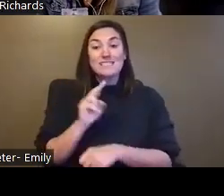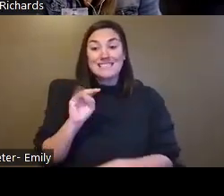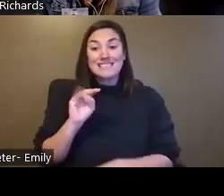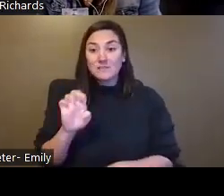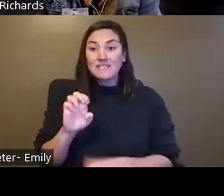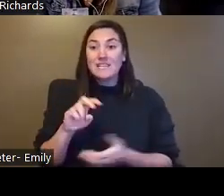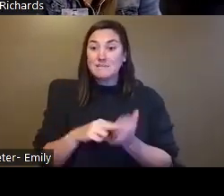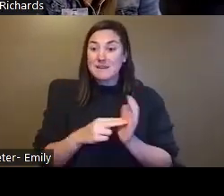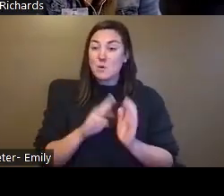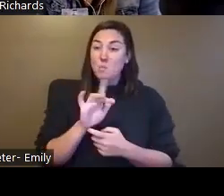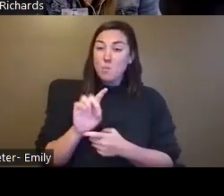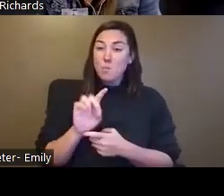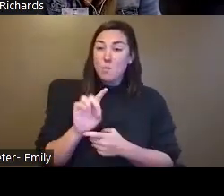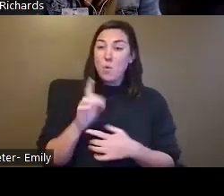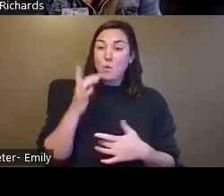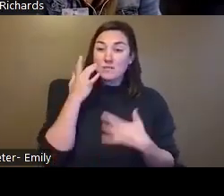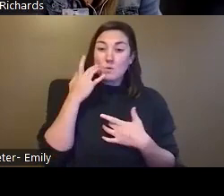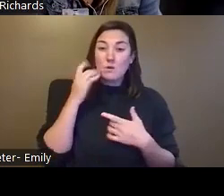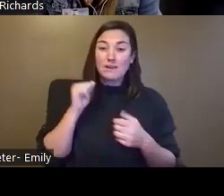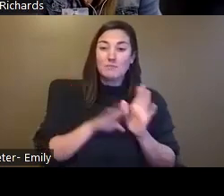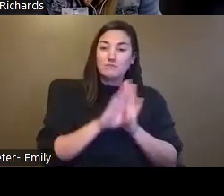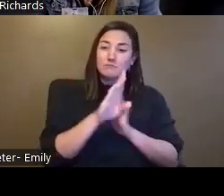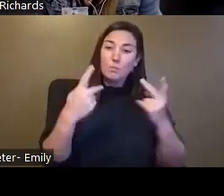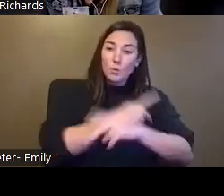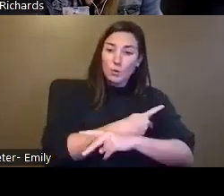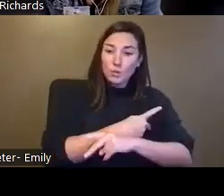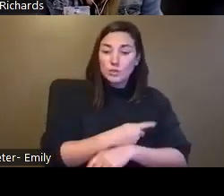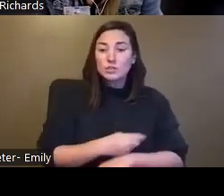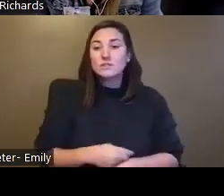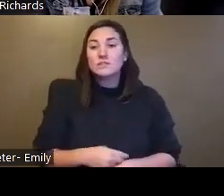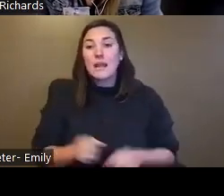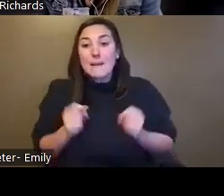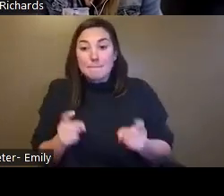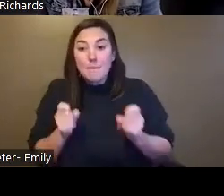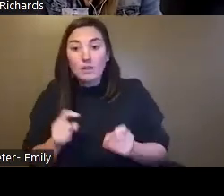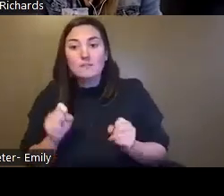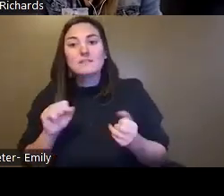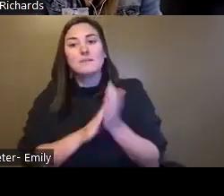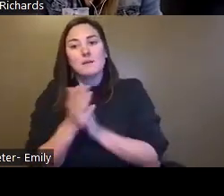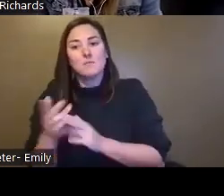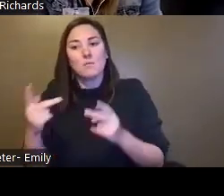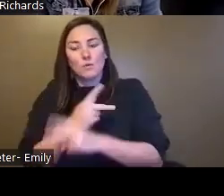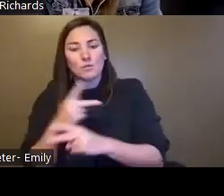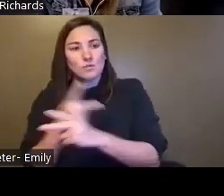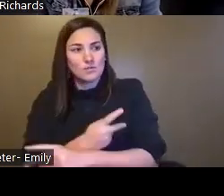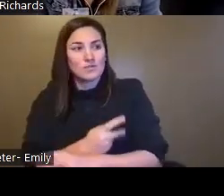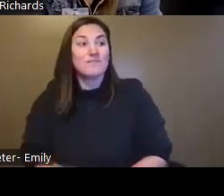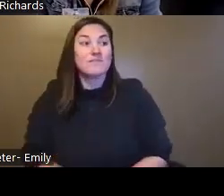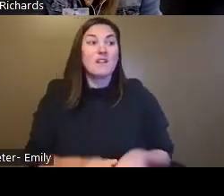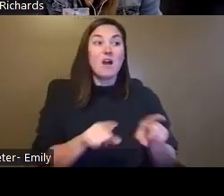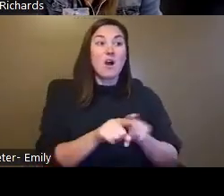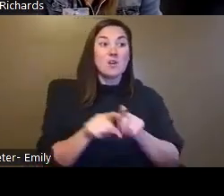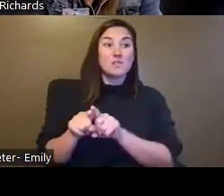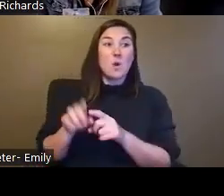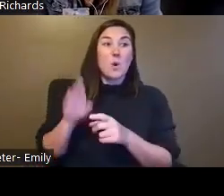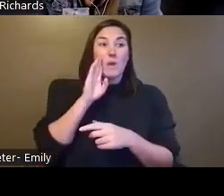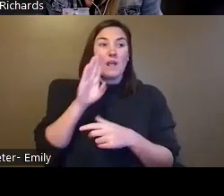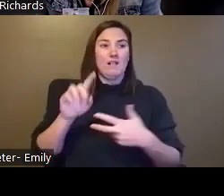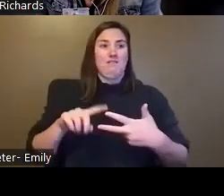which teens often have issues with to begin with. We know that addiction disrupts attention and learning in